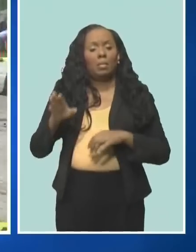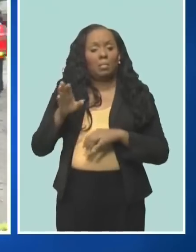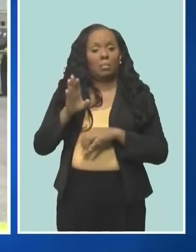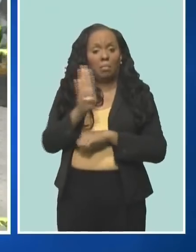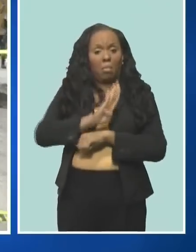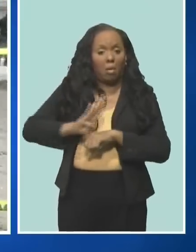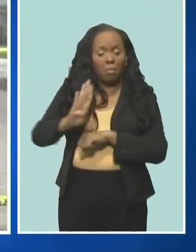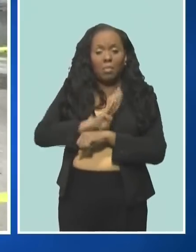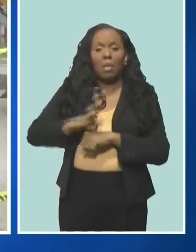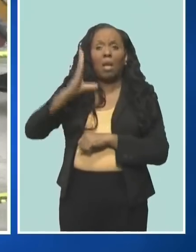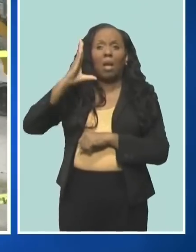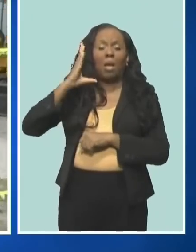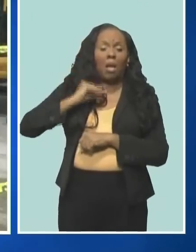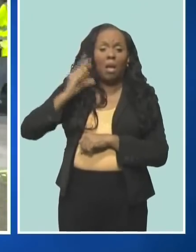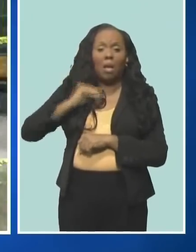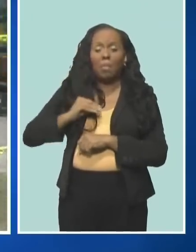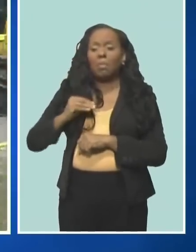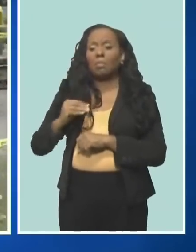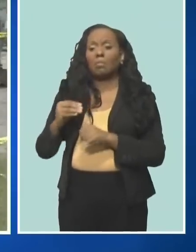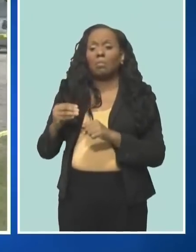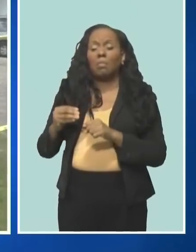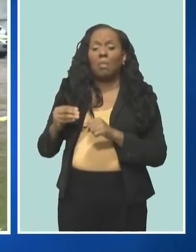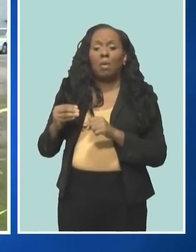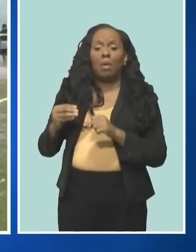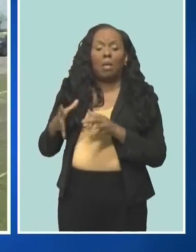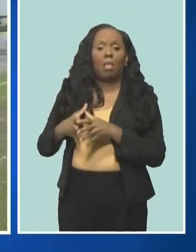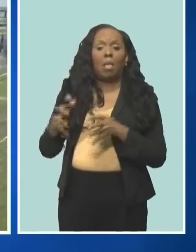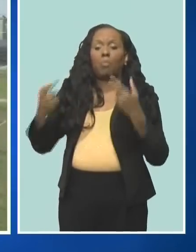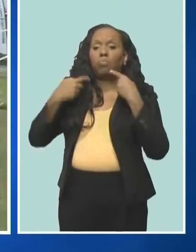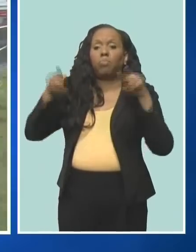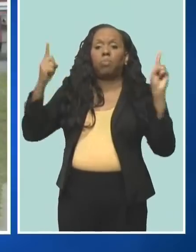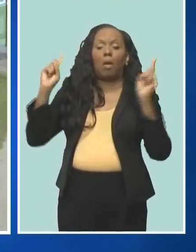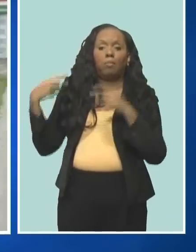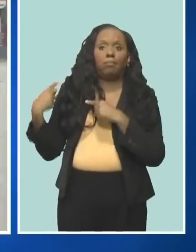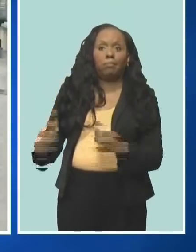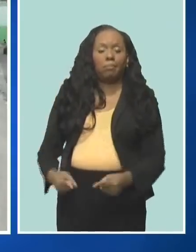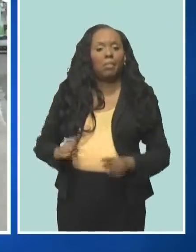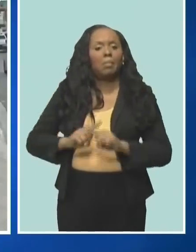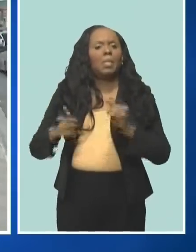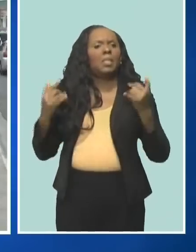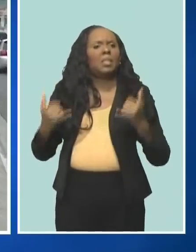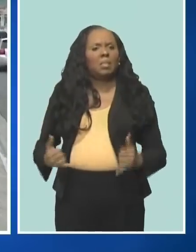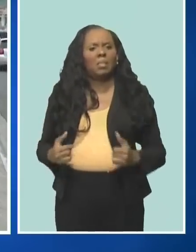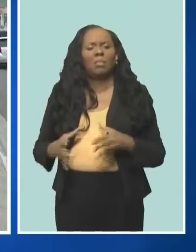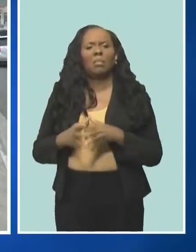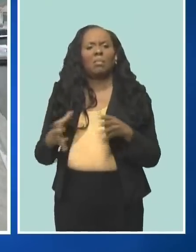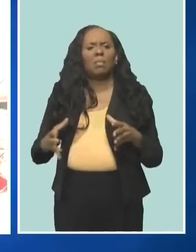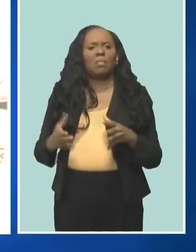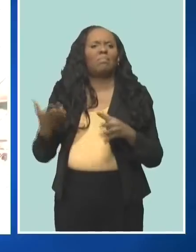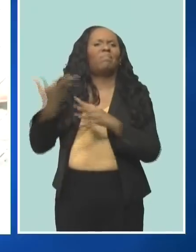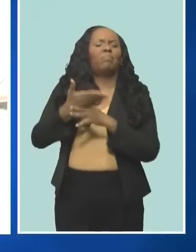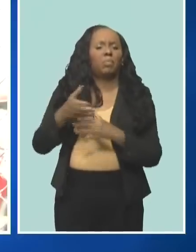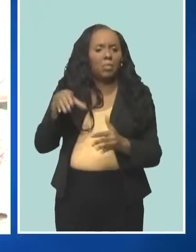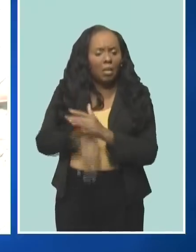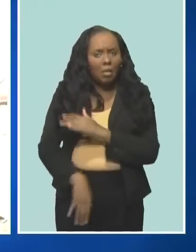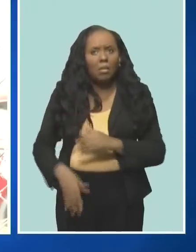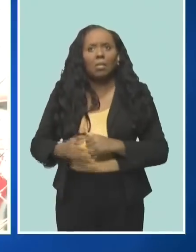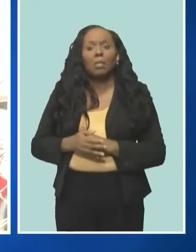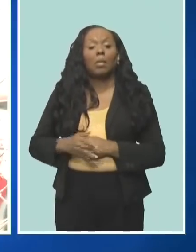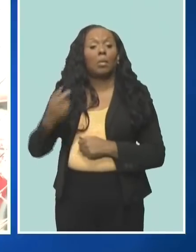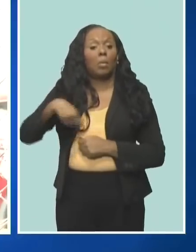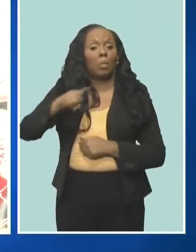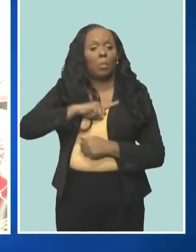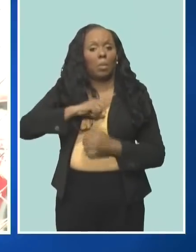over the several years. The Ministry of Youth, Sports and Community Empowerment is at the vanguard of